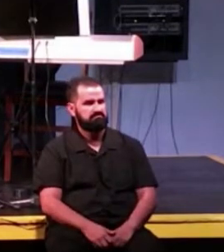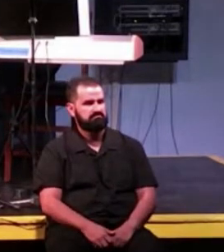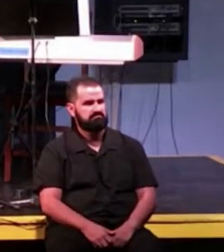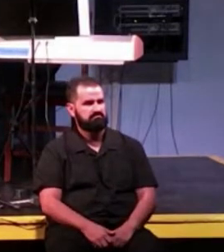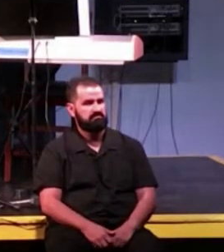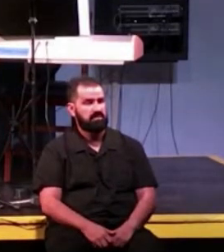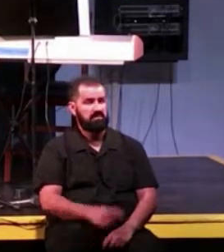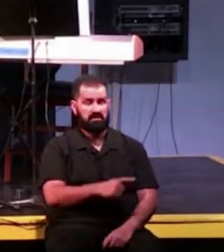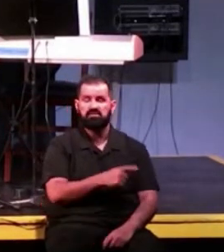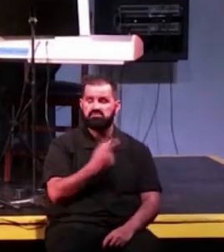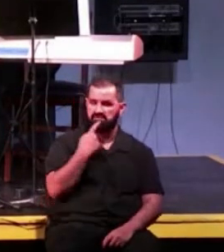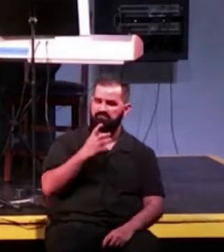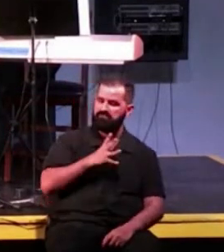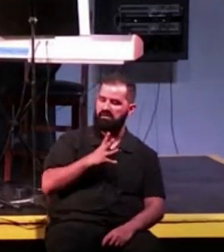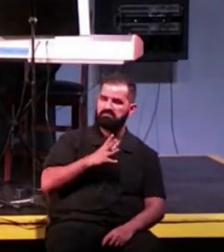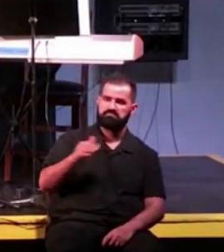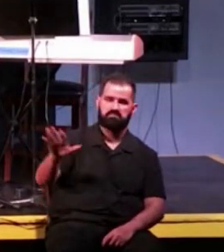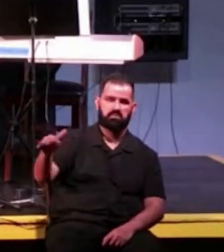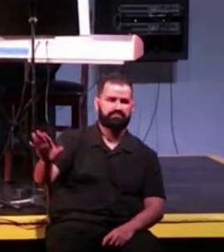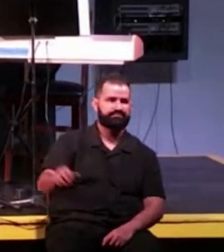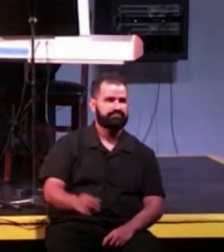And Naomi let her go.